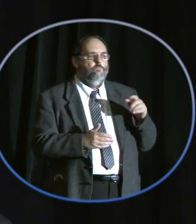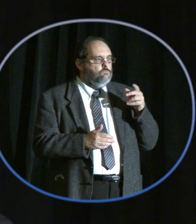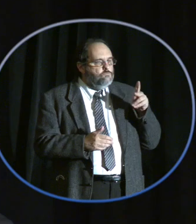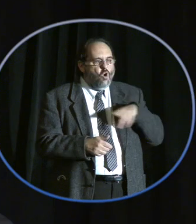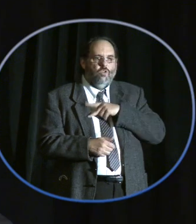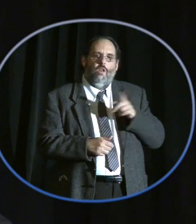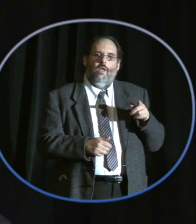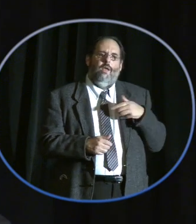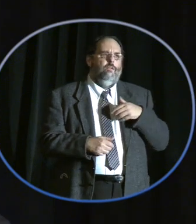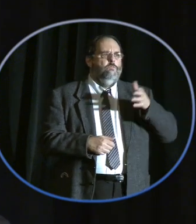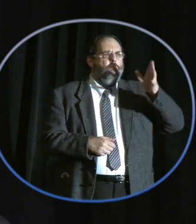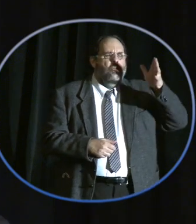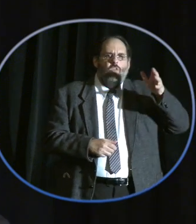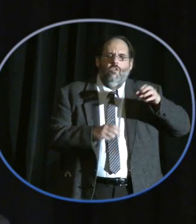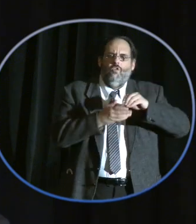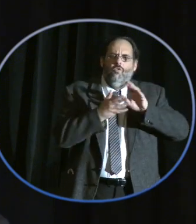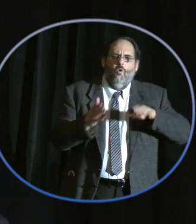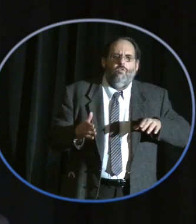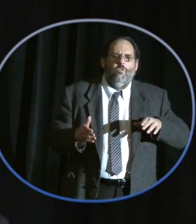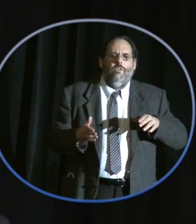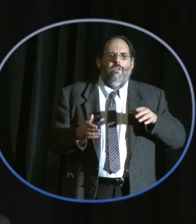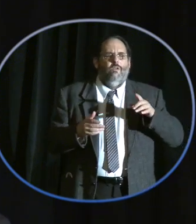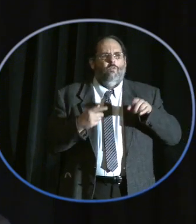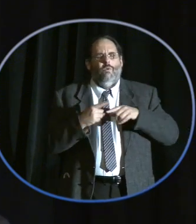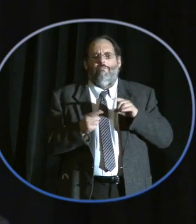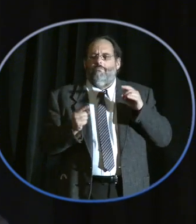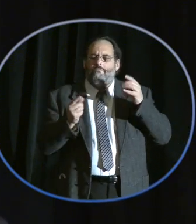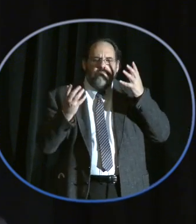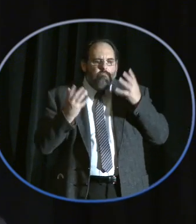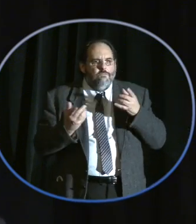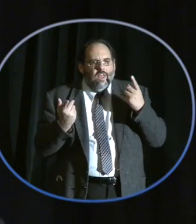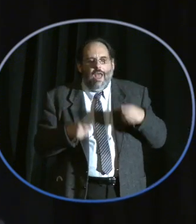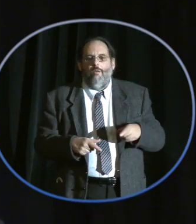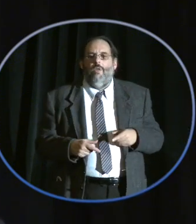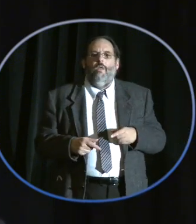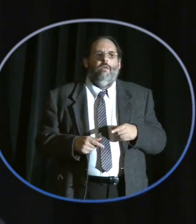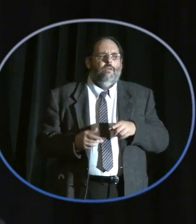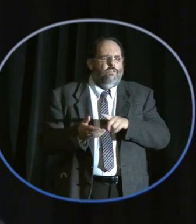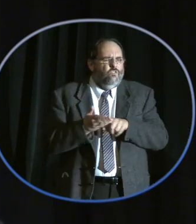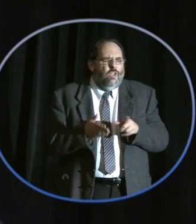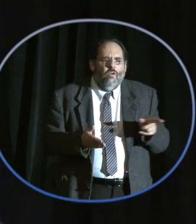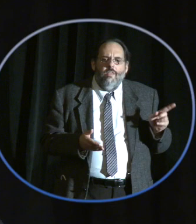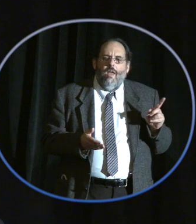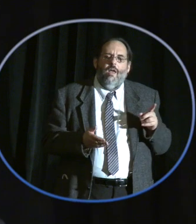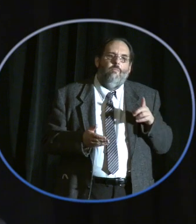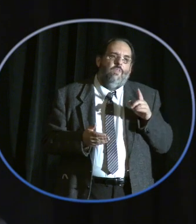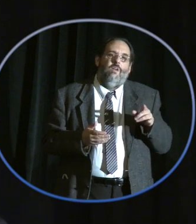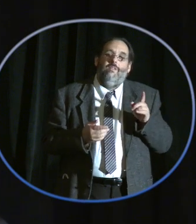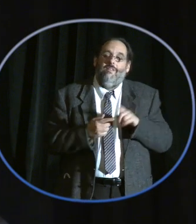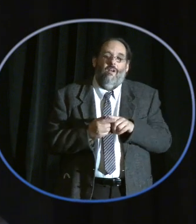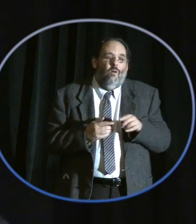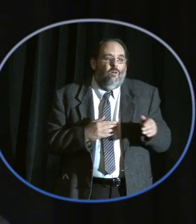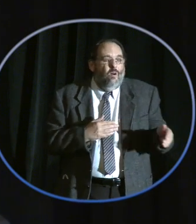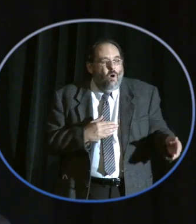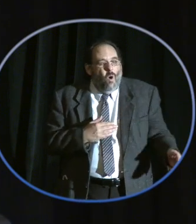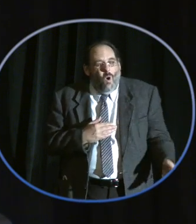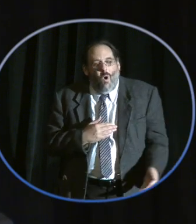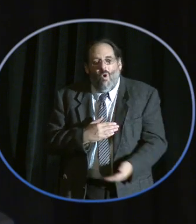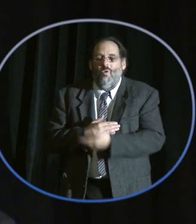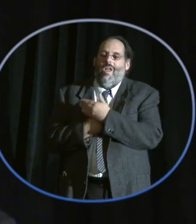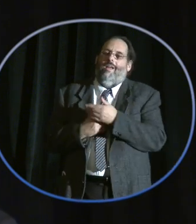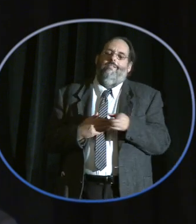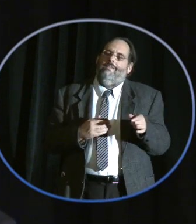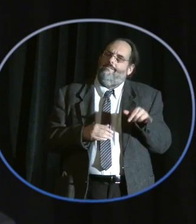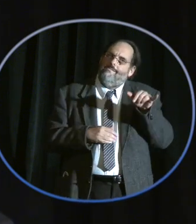personally and addressing his students in the midst of a tragedy, checking on them, being there until the wee hours of the morning to